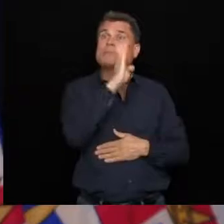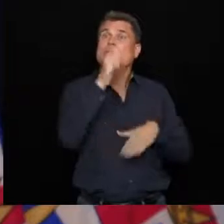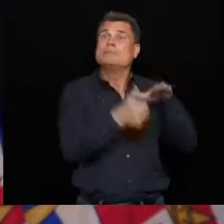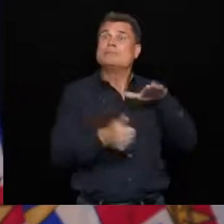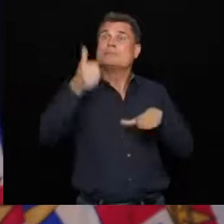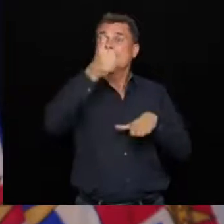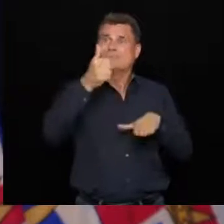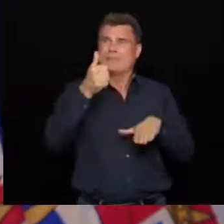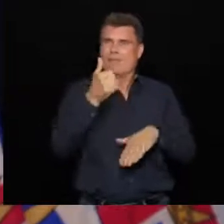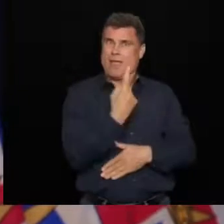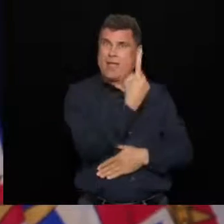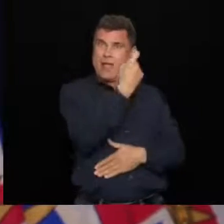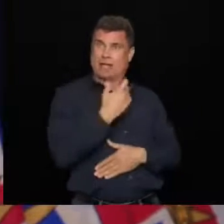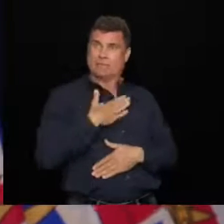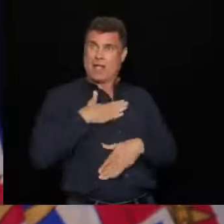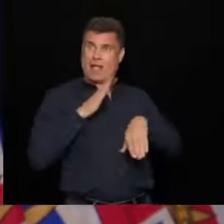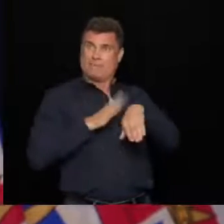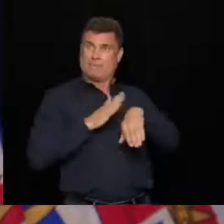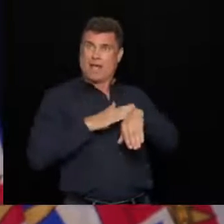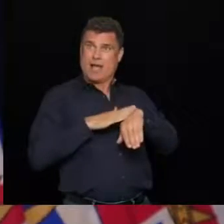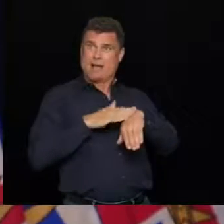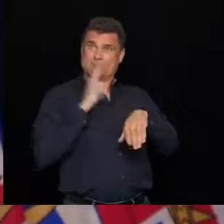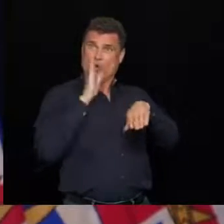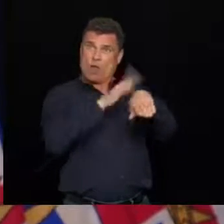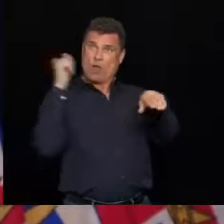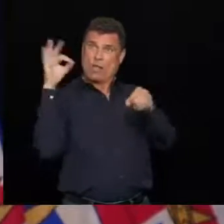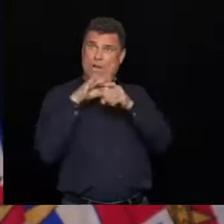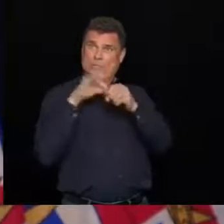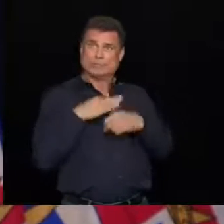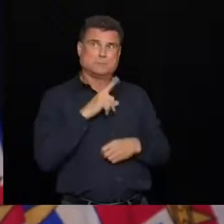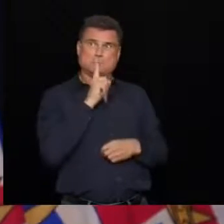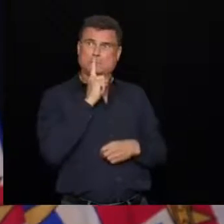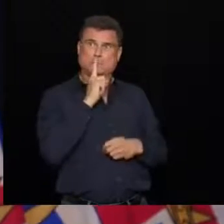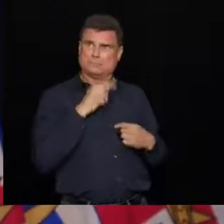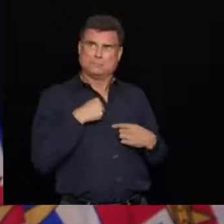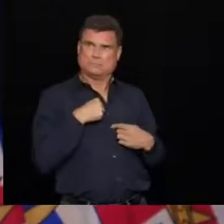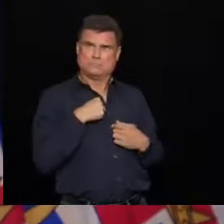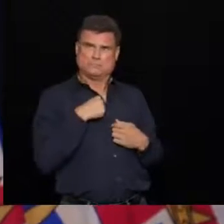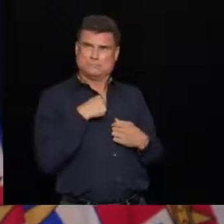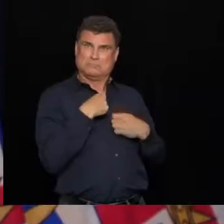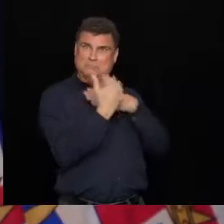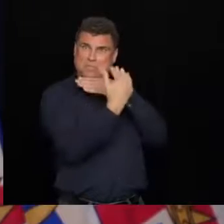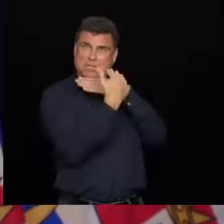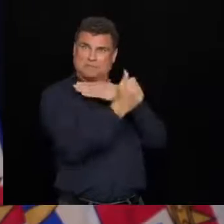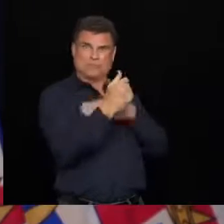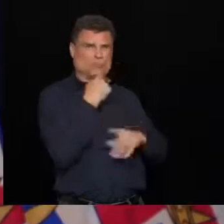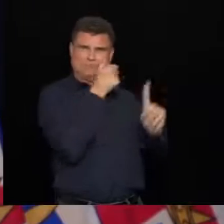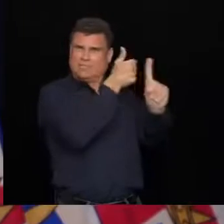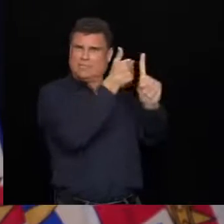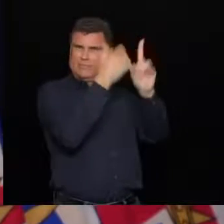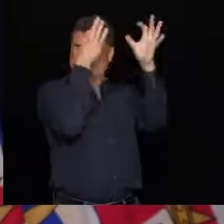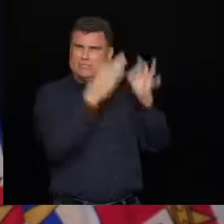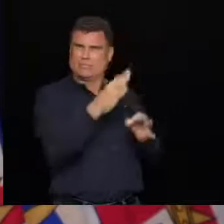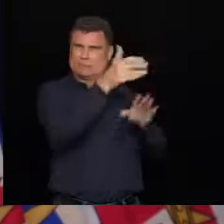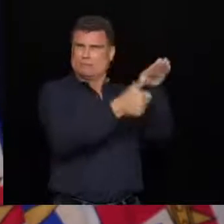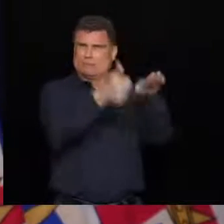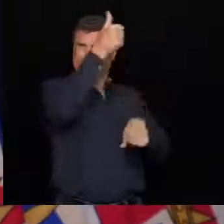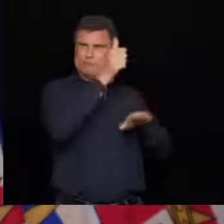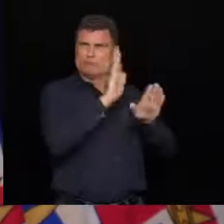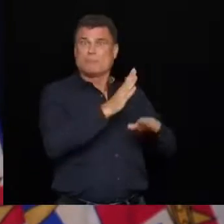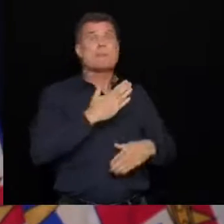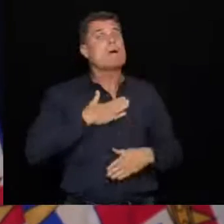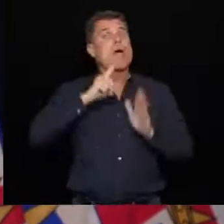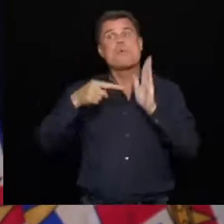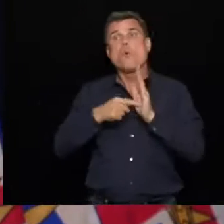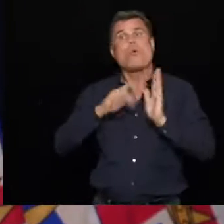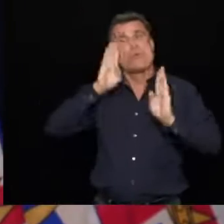would I expect him to. My role is to provide advice on the health of the population and to put